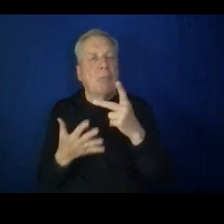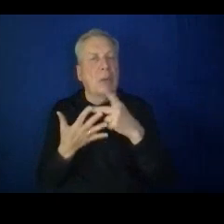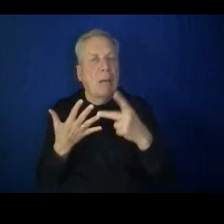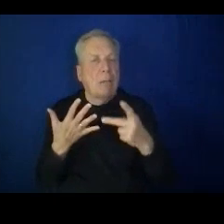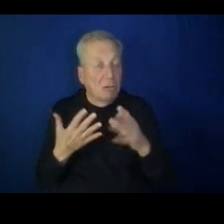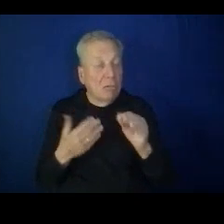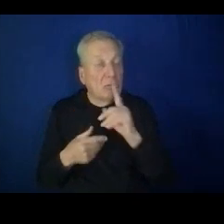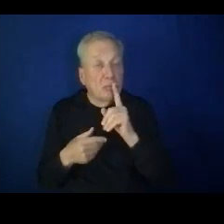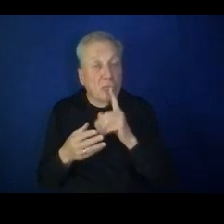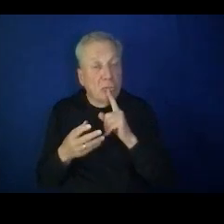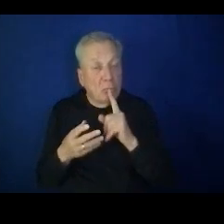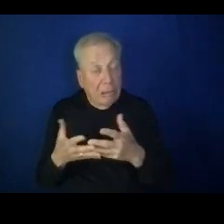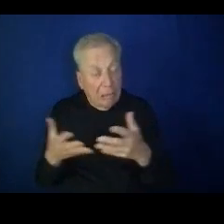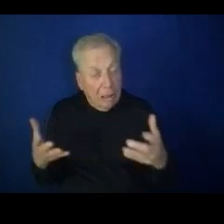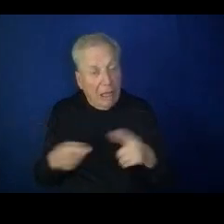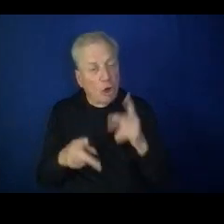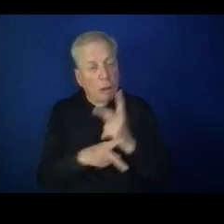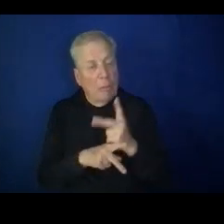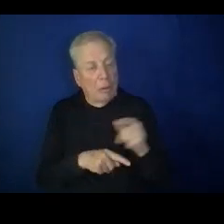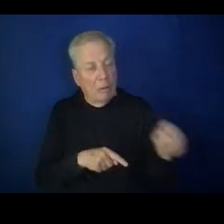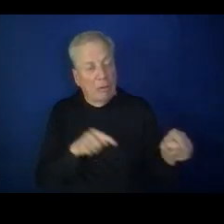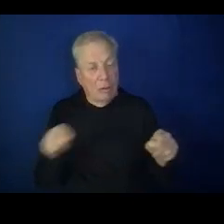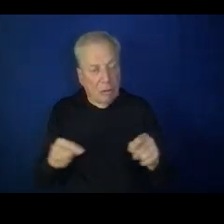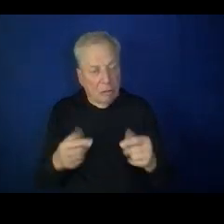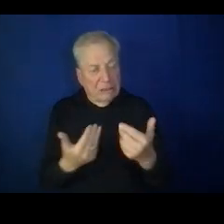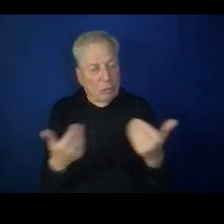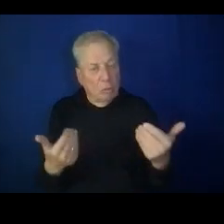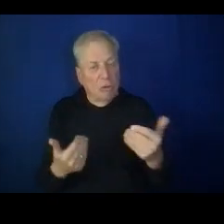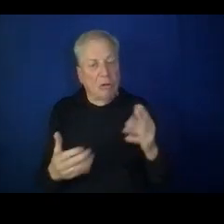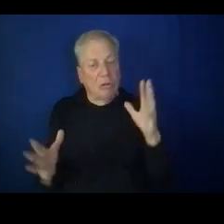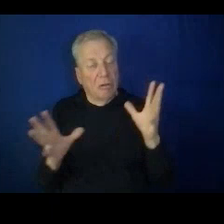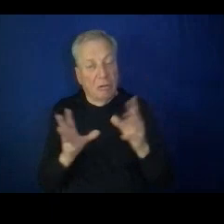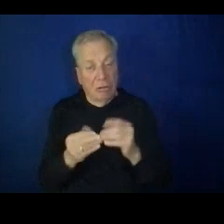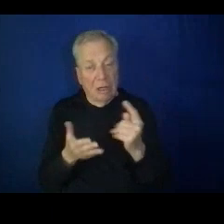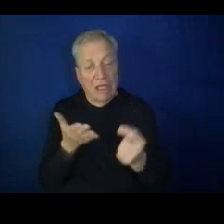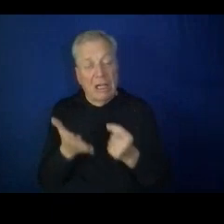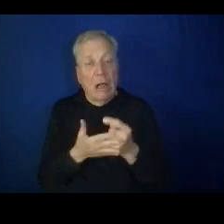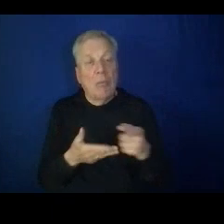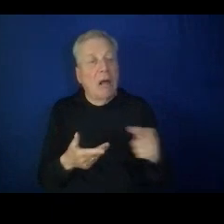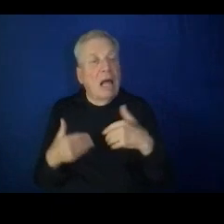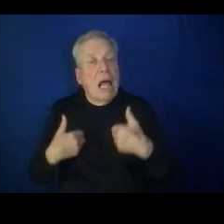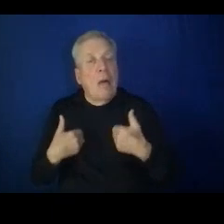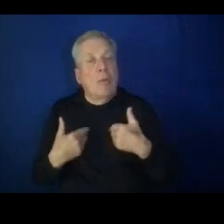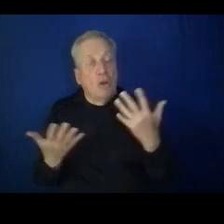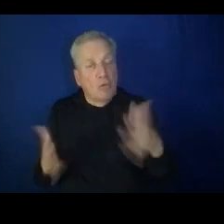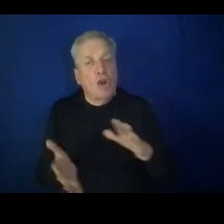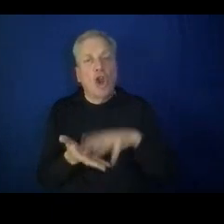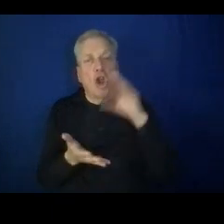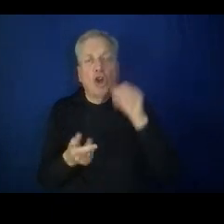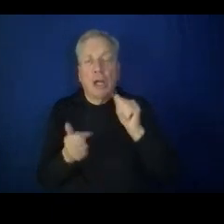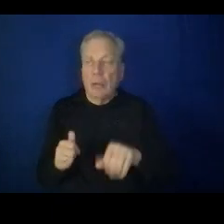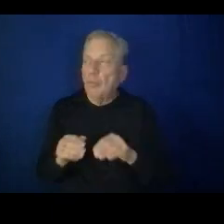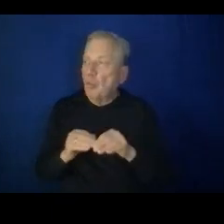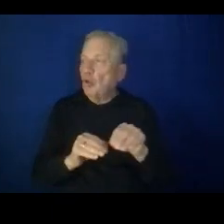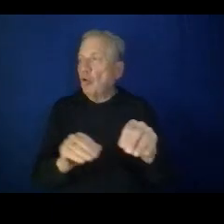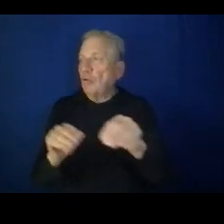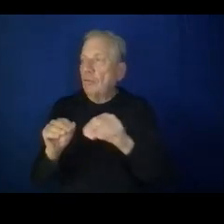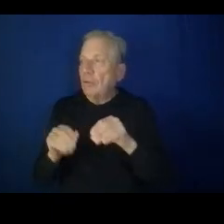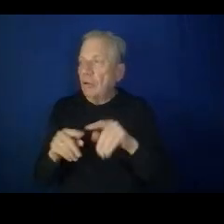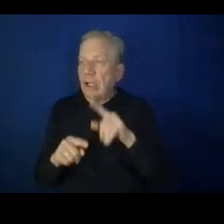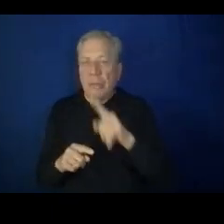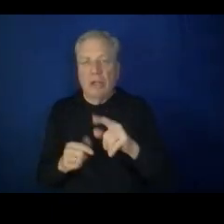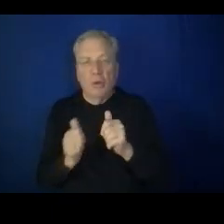lot of work to keep them separated over time. And the animals haven't really learned to move to be with